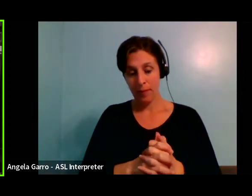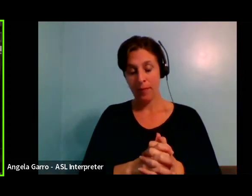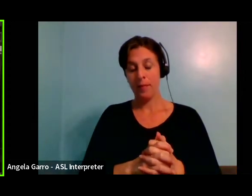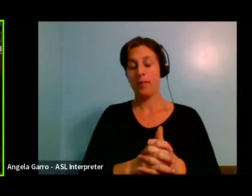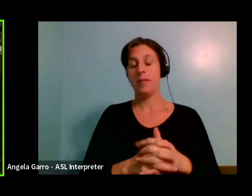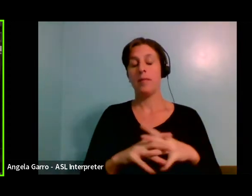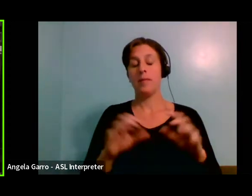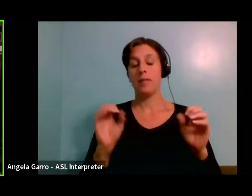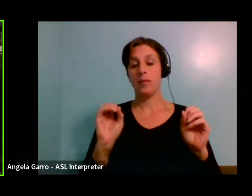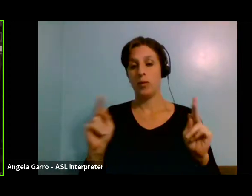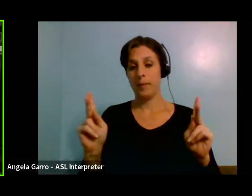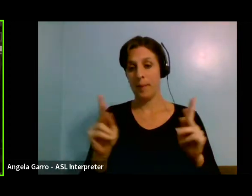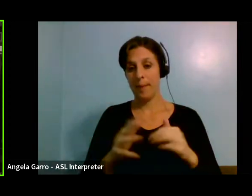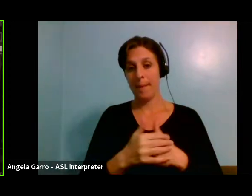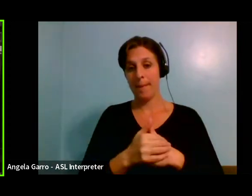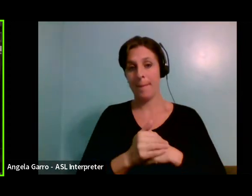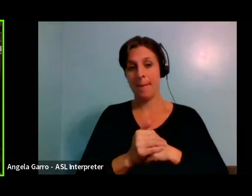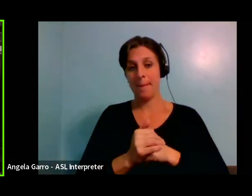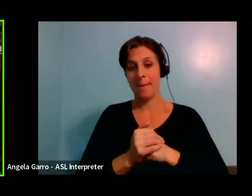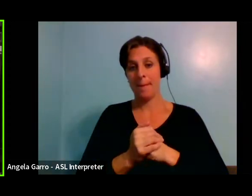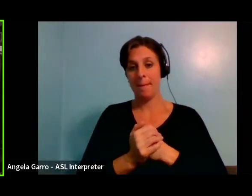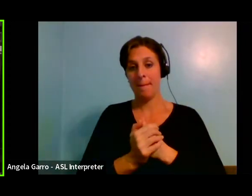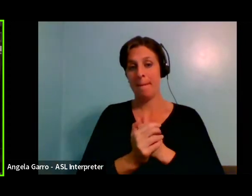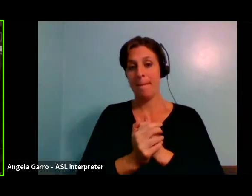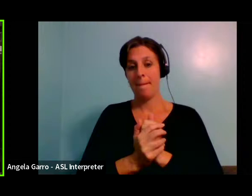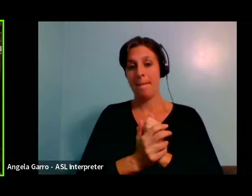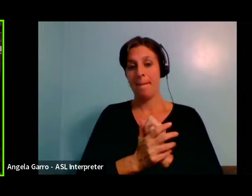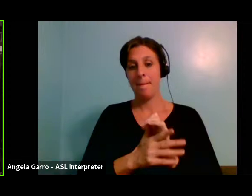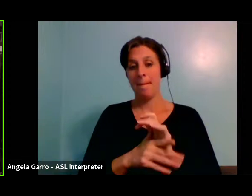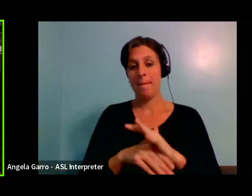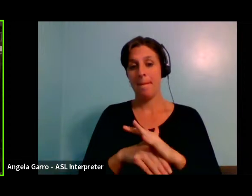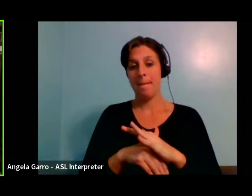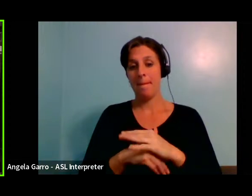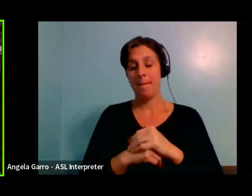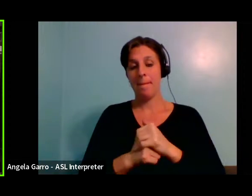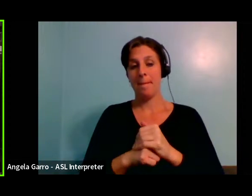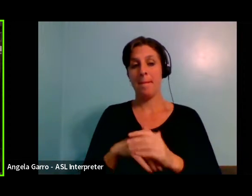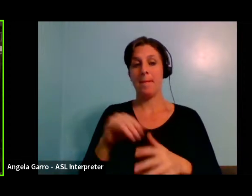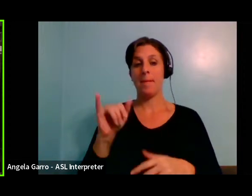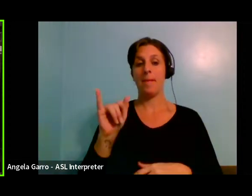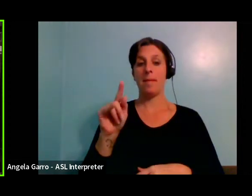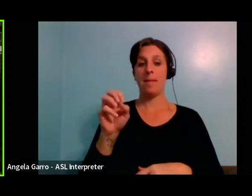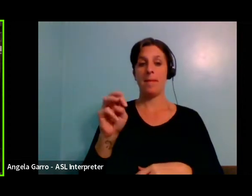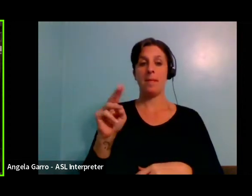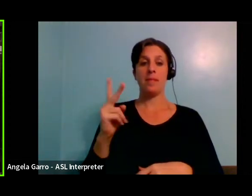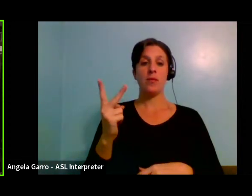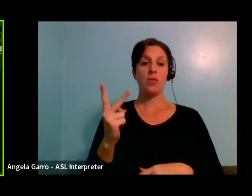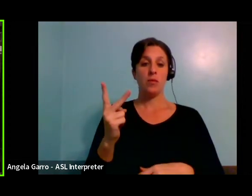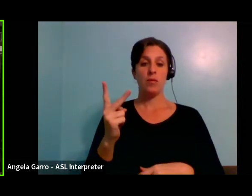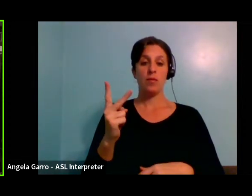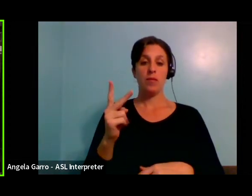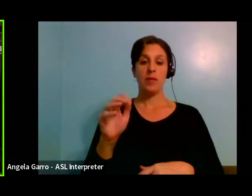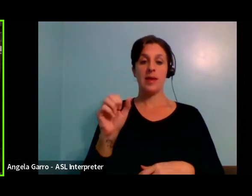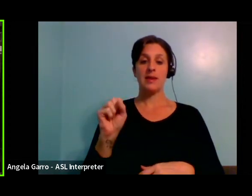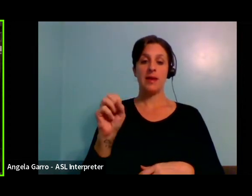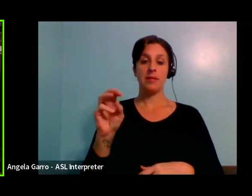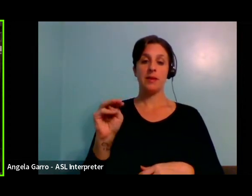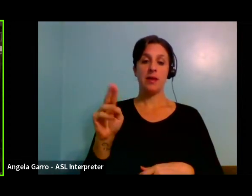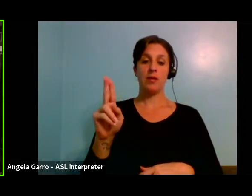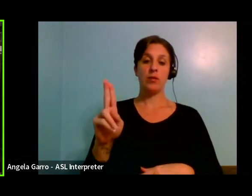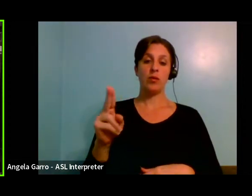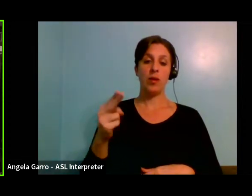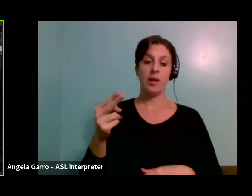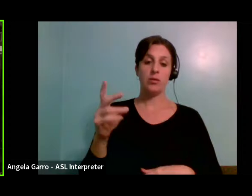Okay. All right. Item 2, the San Mateo Union High School